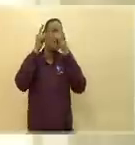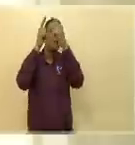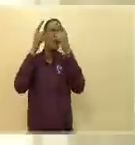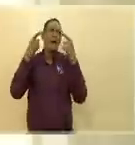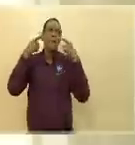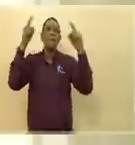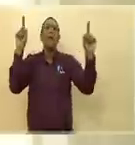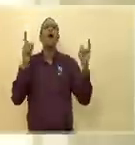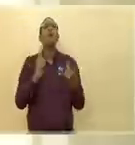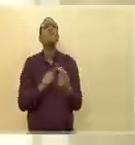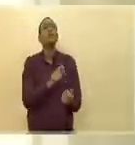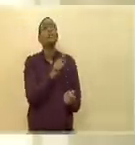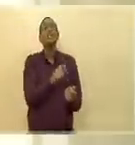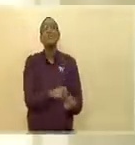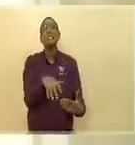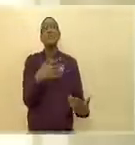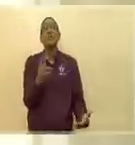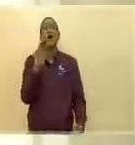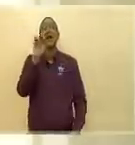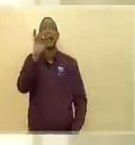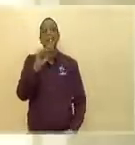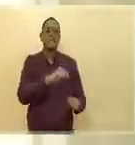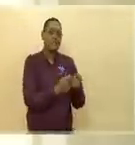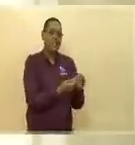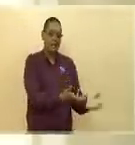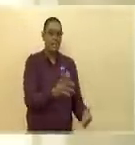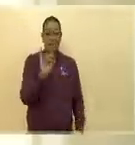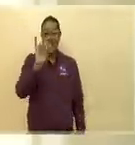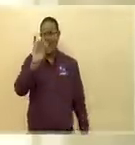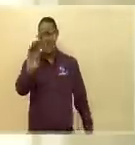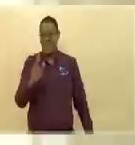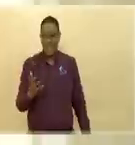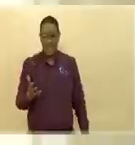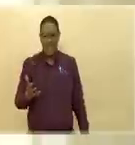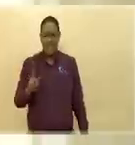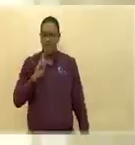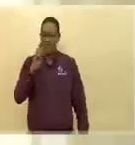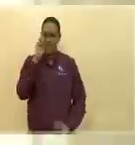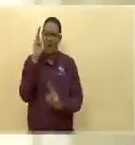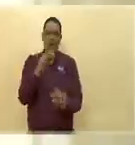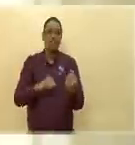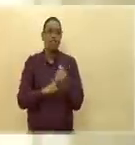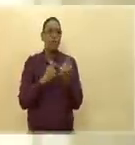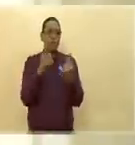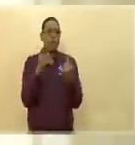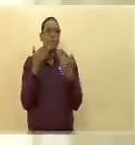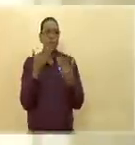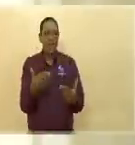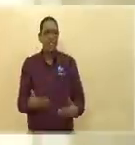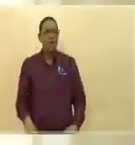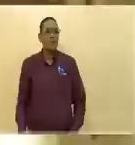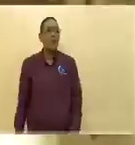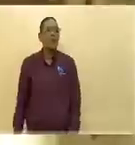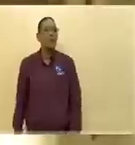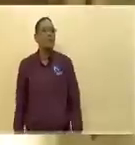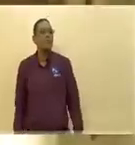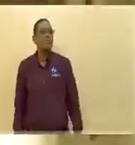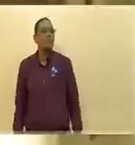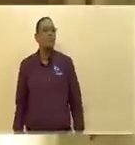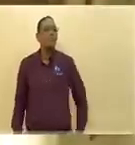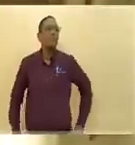this important milestone, and in particular to the NIDS team. For the IDB, it is an honor to support you. Thank you.